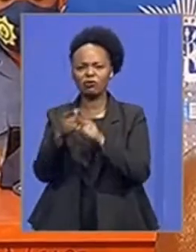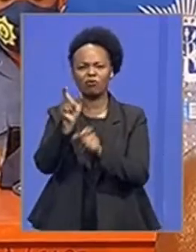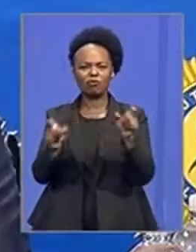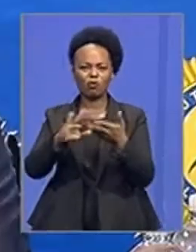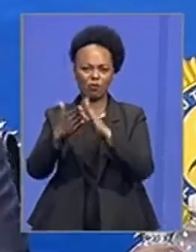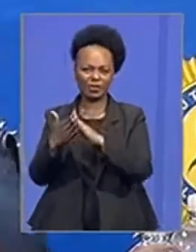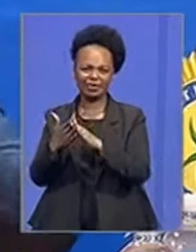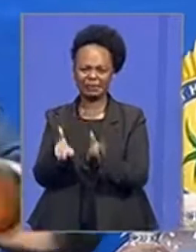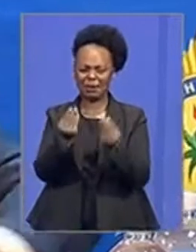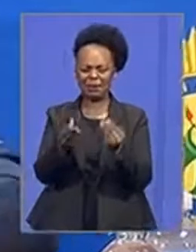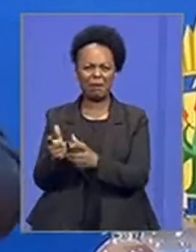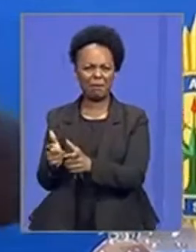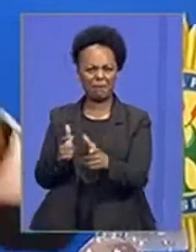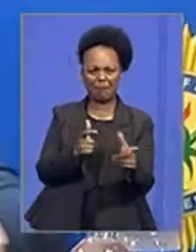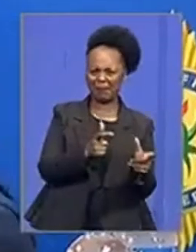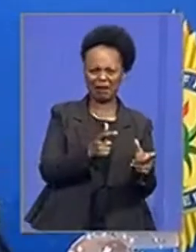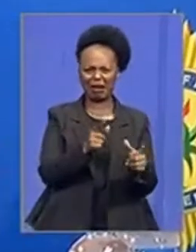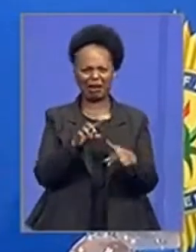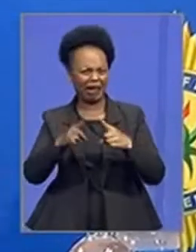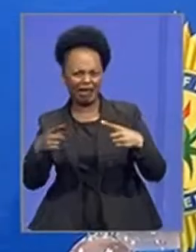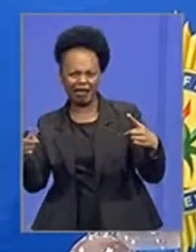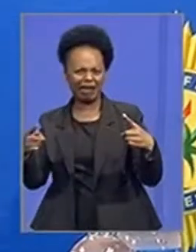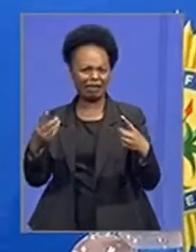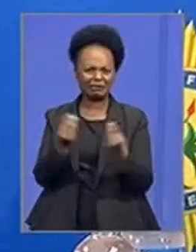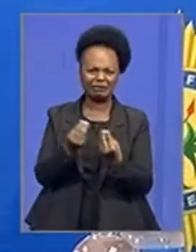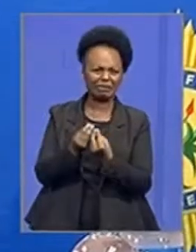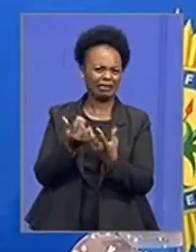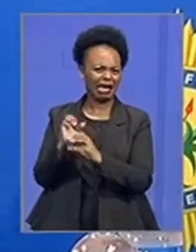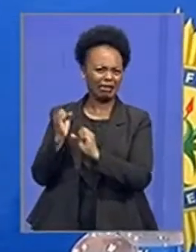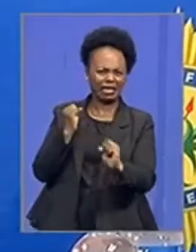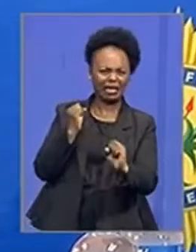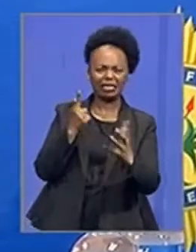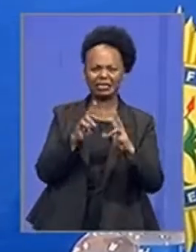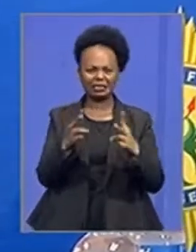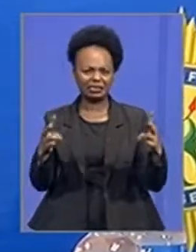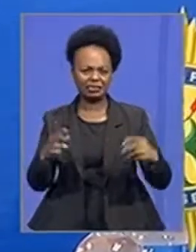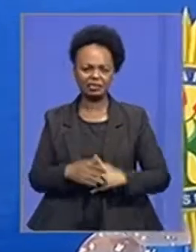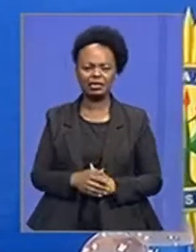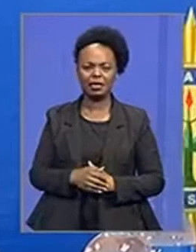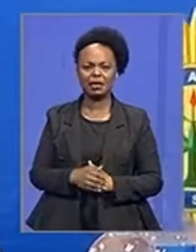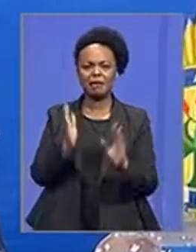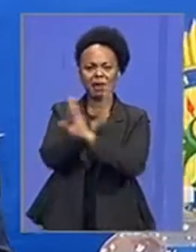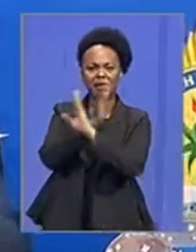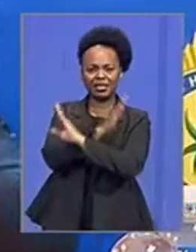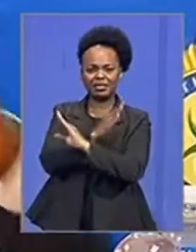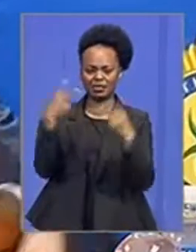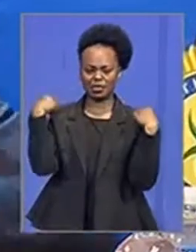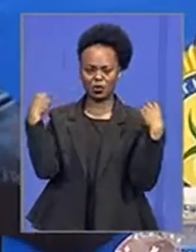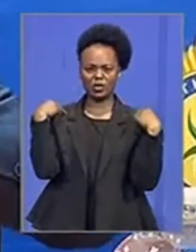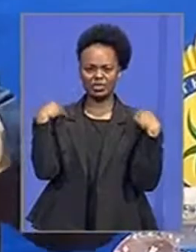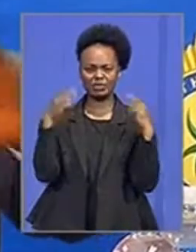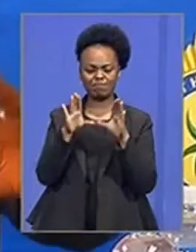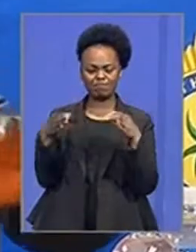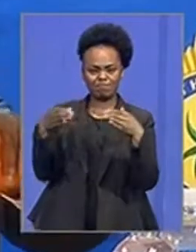There was a lot of movement of these private security firearms in the circulation